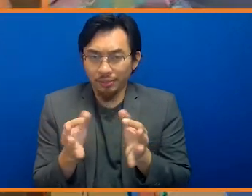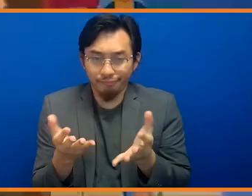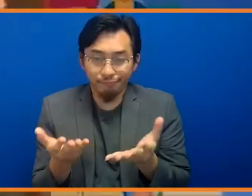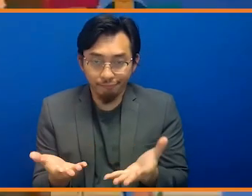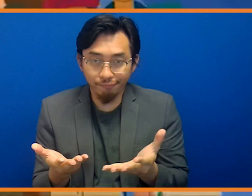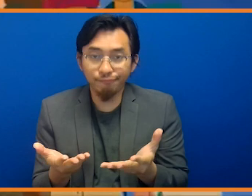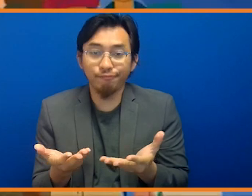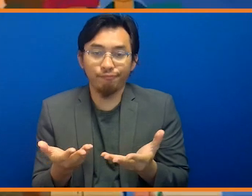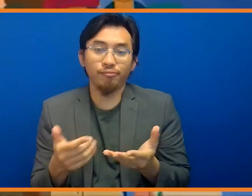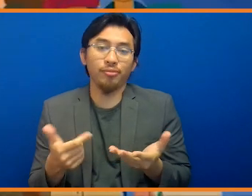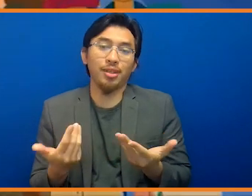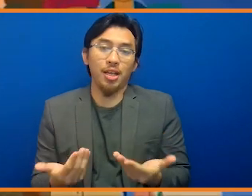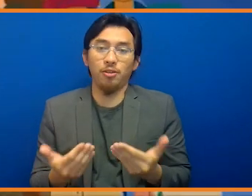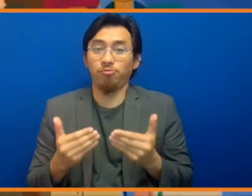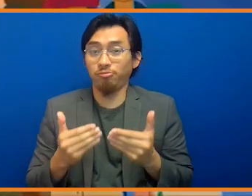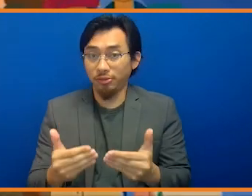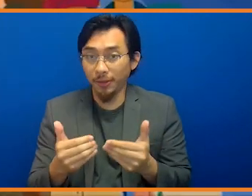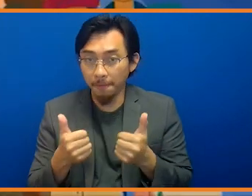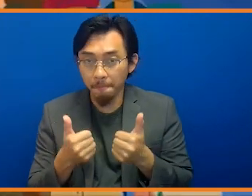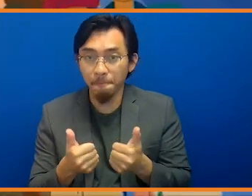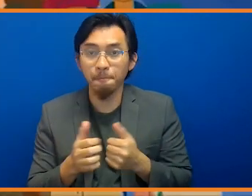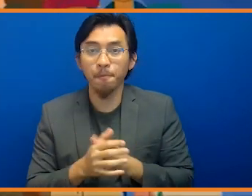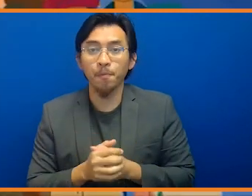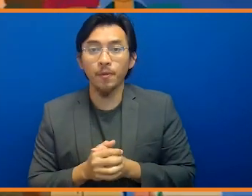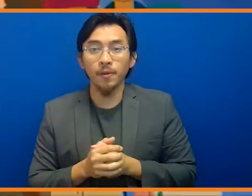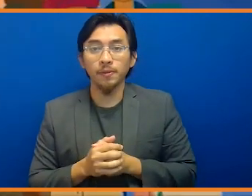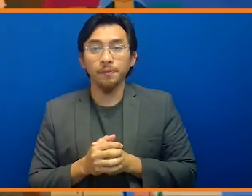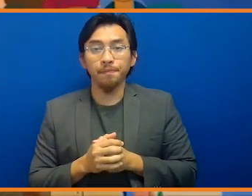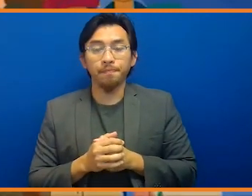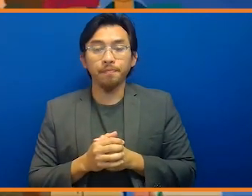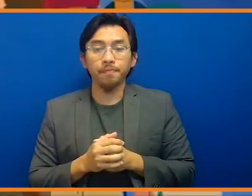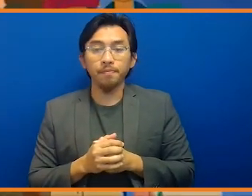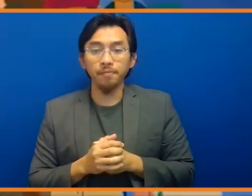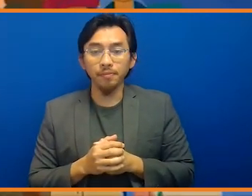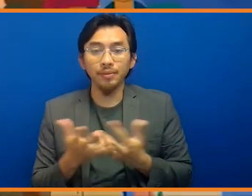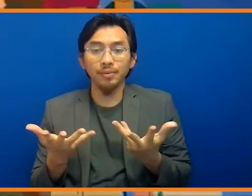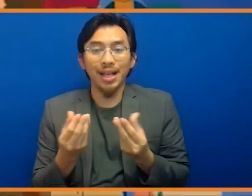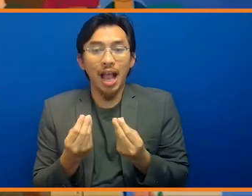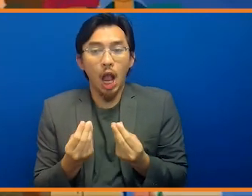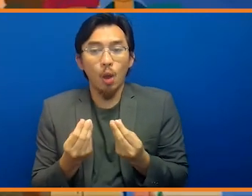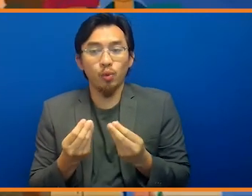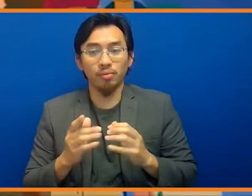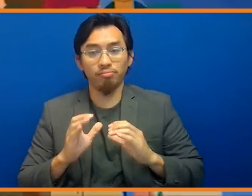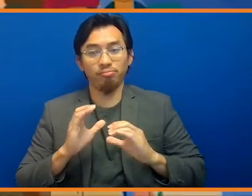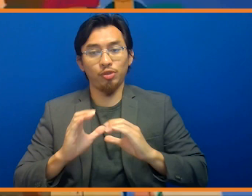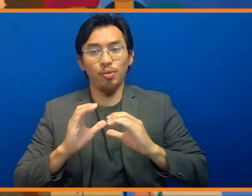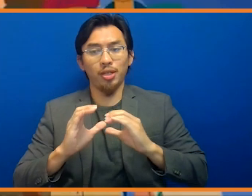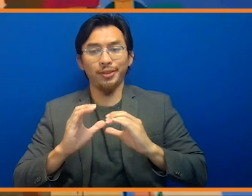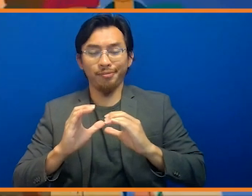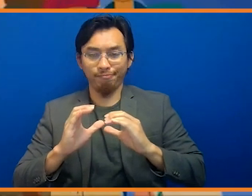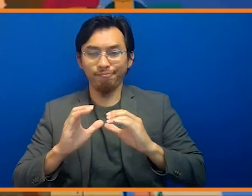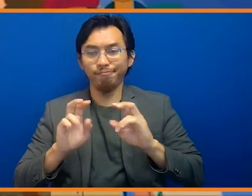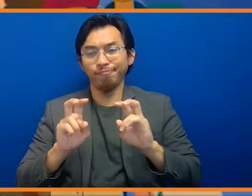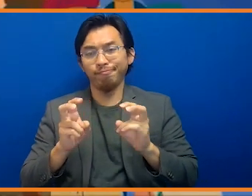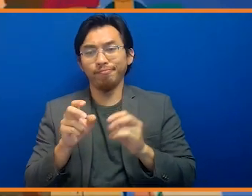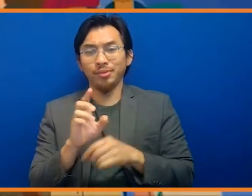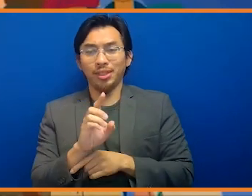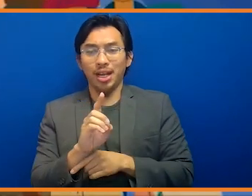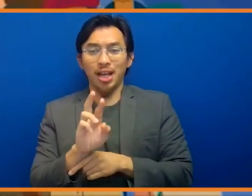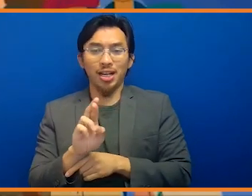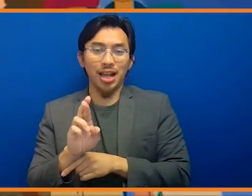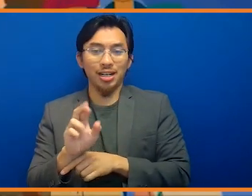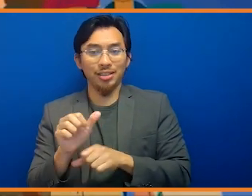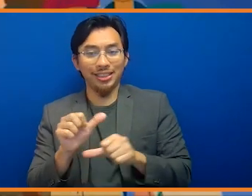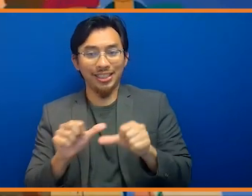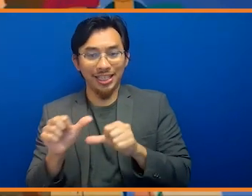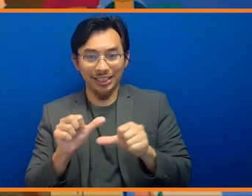go. Now, how to how to communicate about the DRR science in